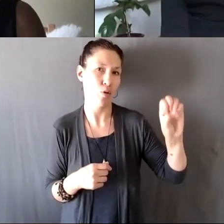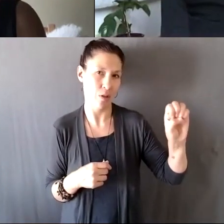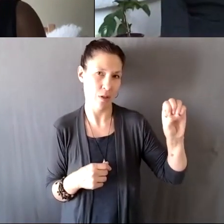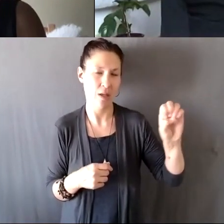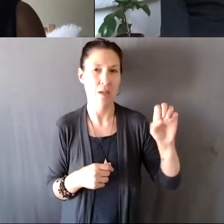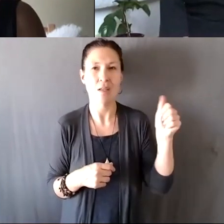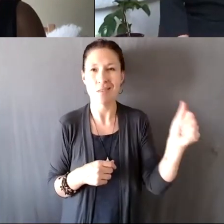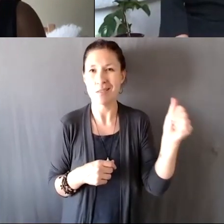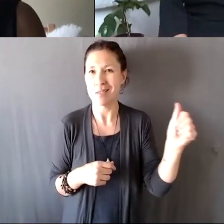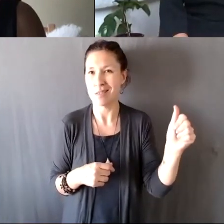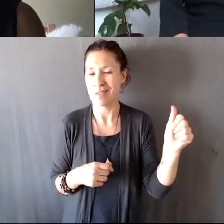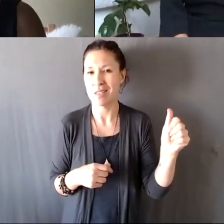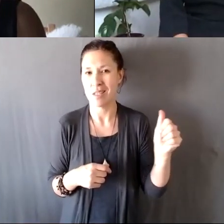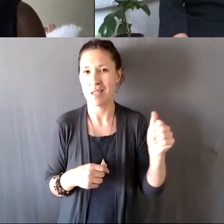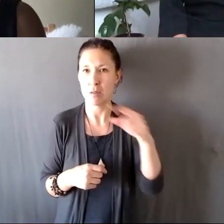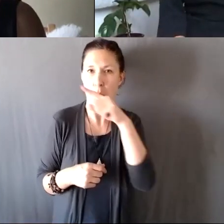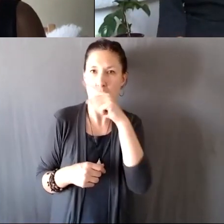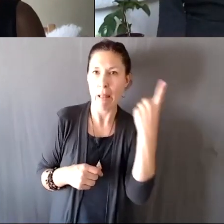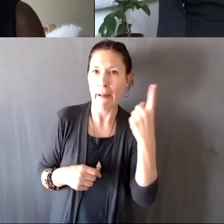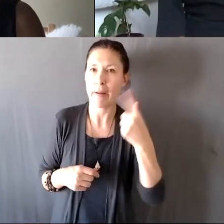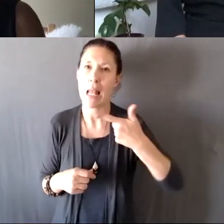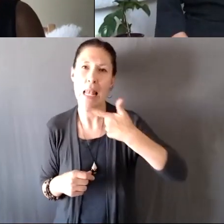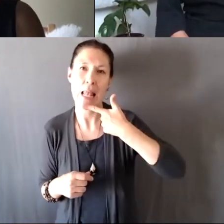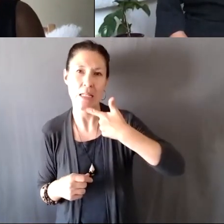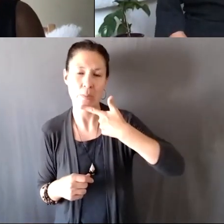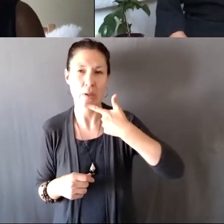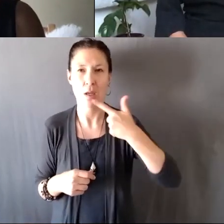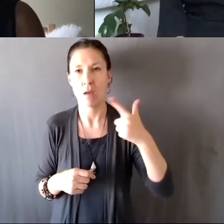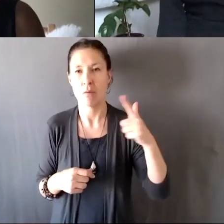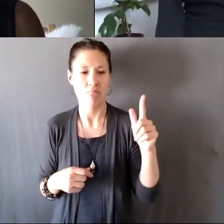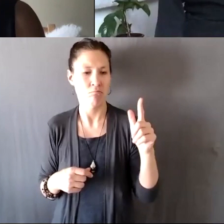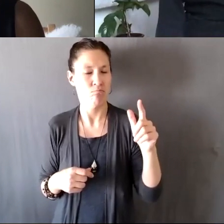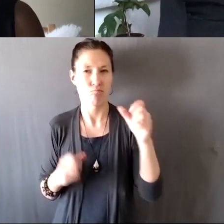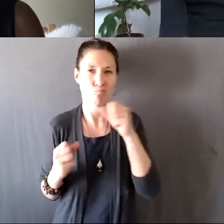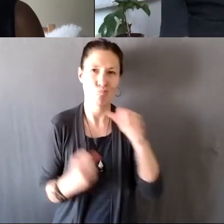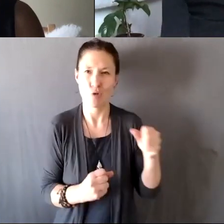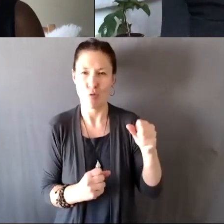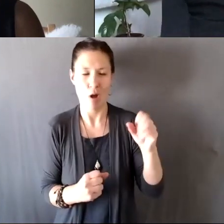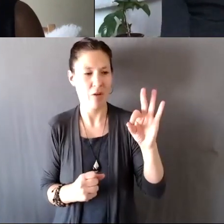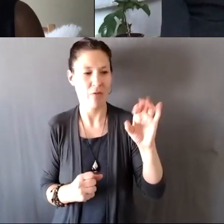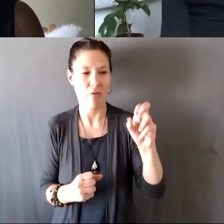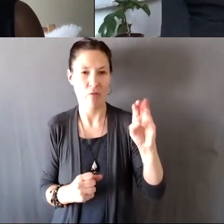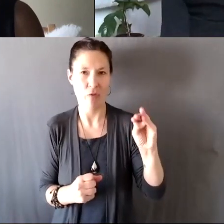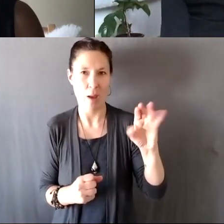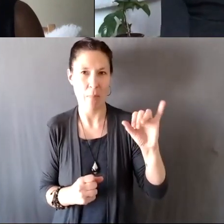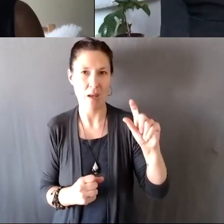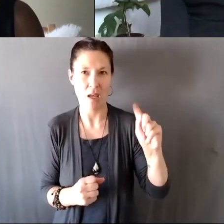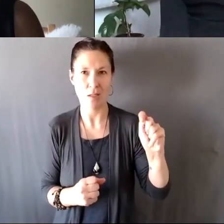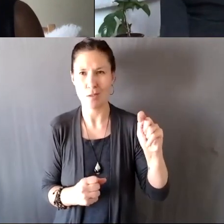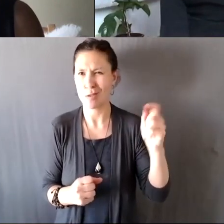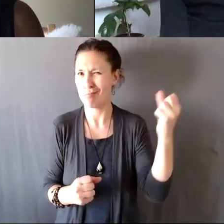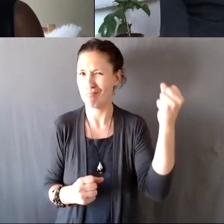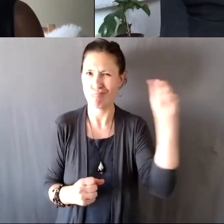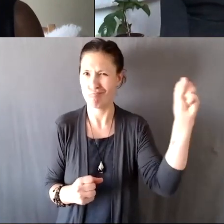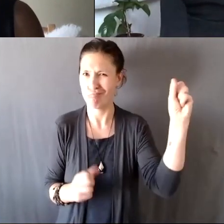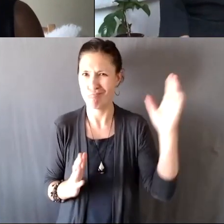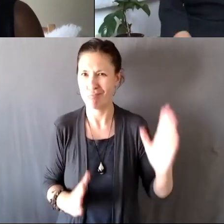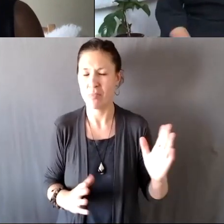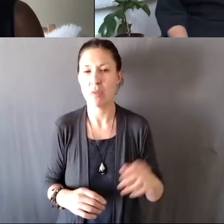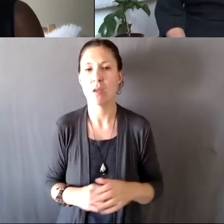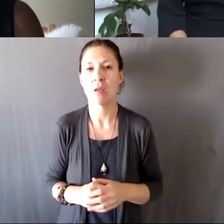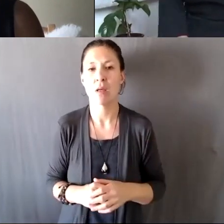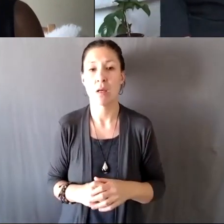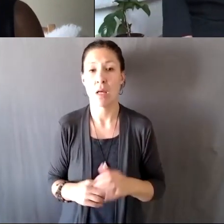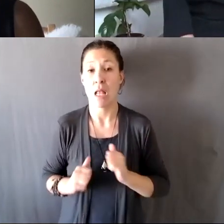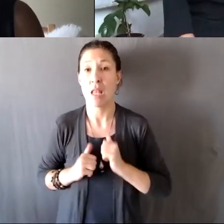self-described Black lesbian feminist poetess, warrior. And she lived in New York